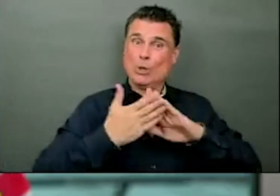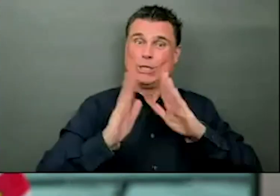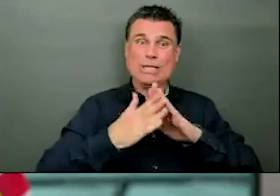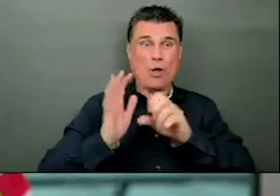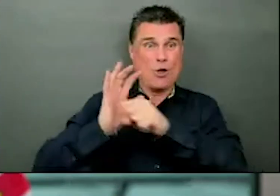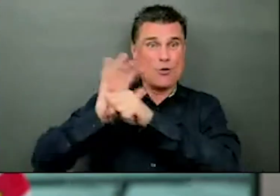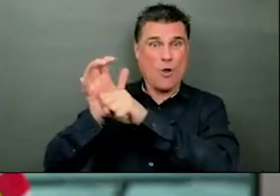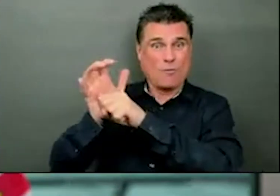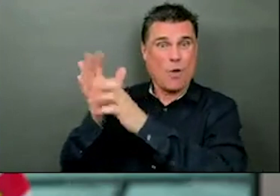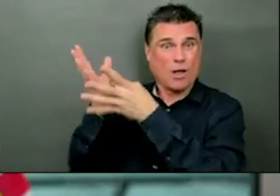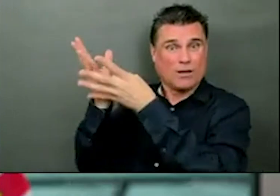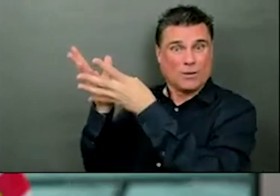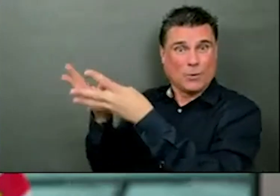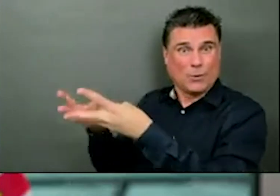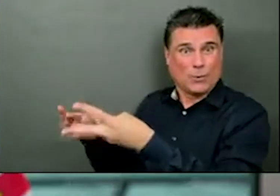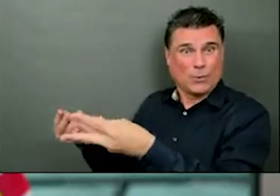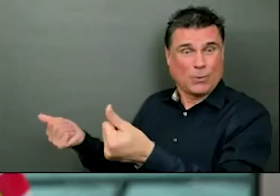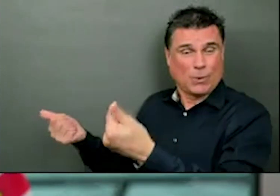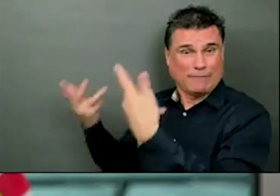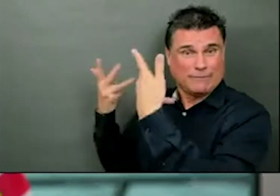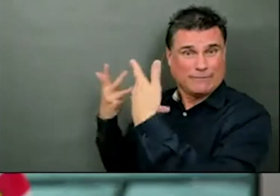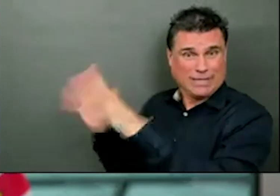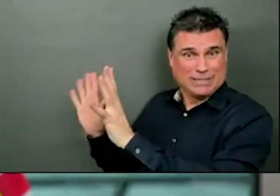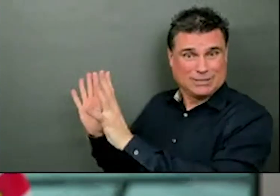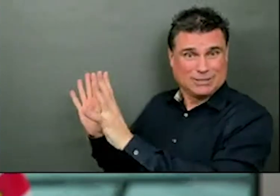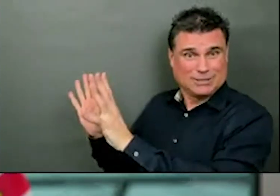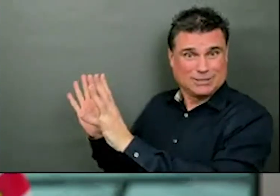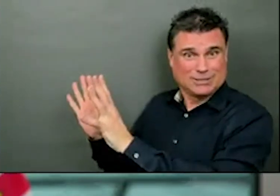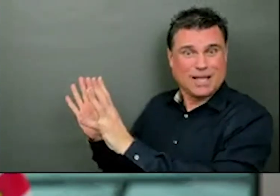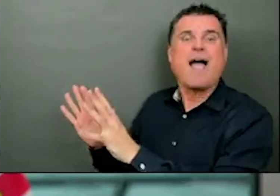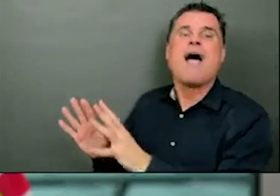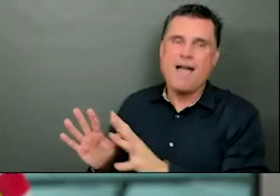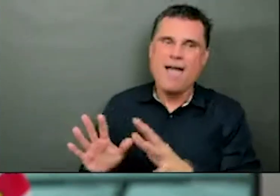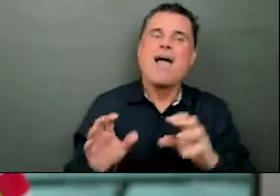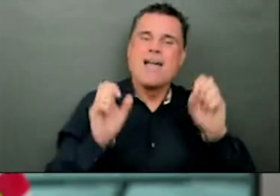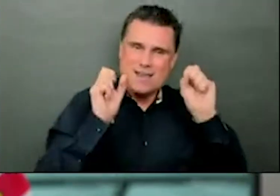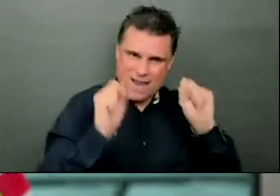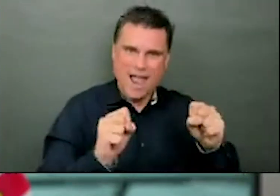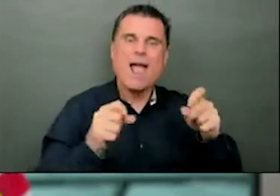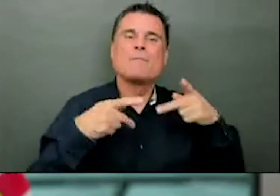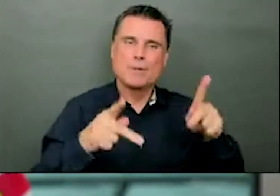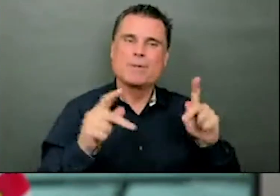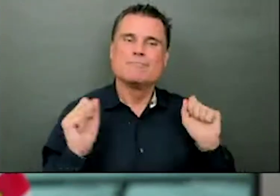those safety precautions that we know work. Follow-up, Richard?